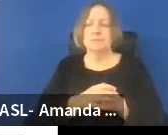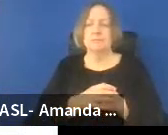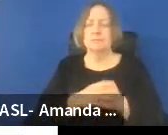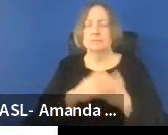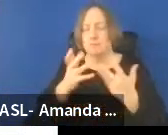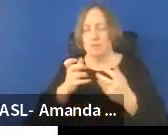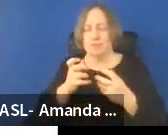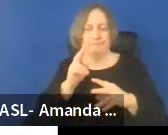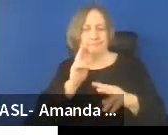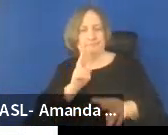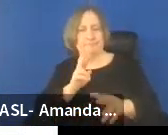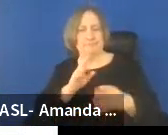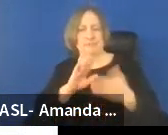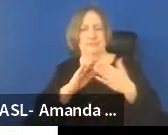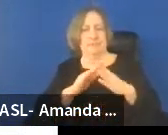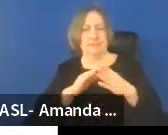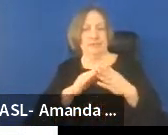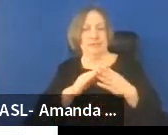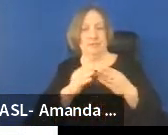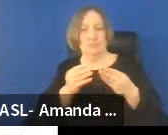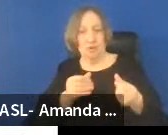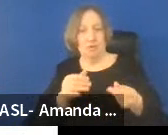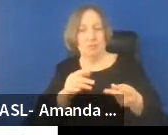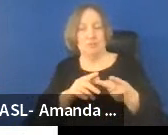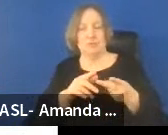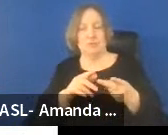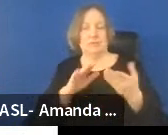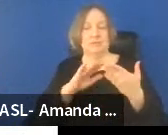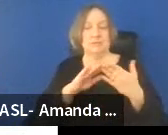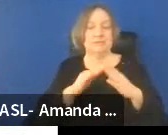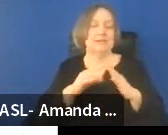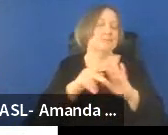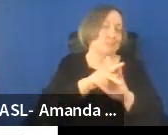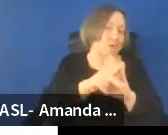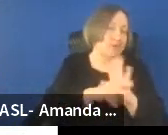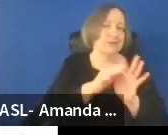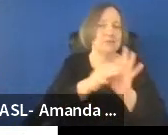in regards to property maintenance is not,